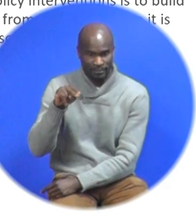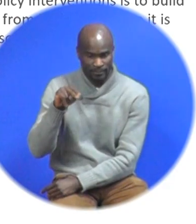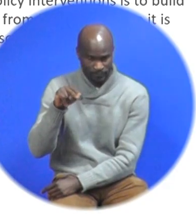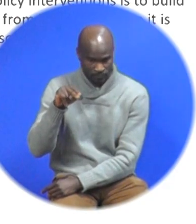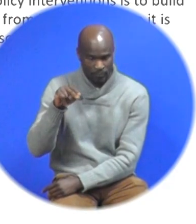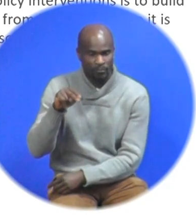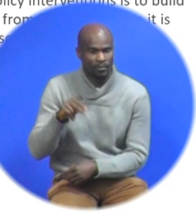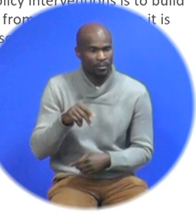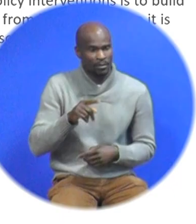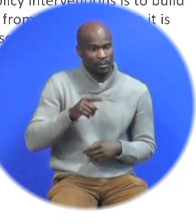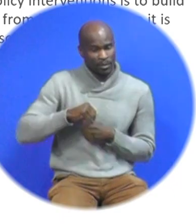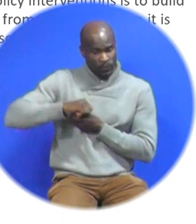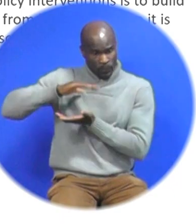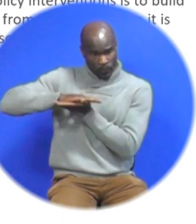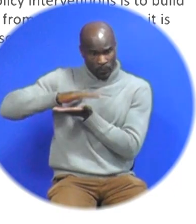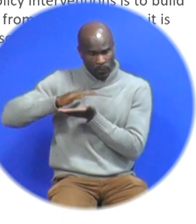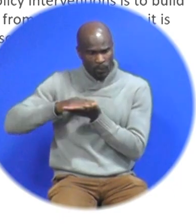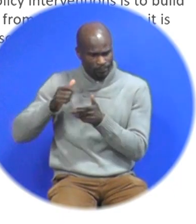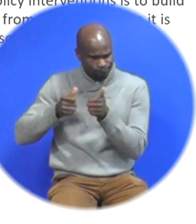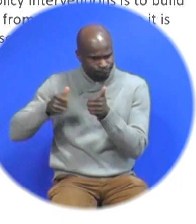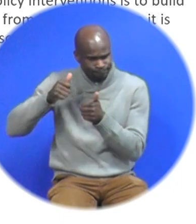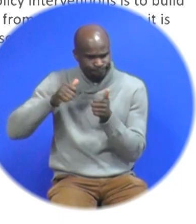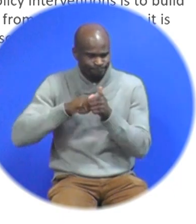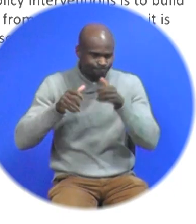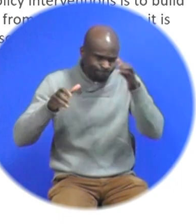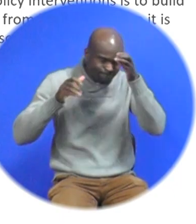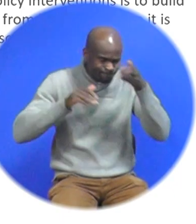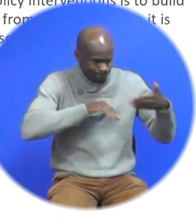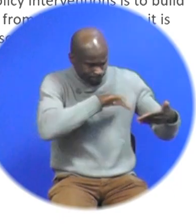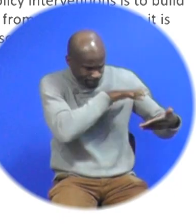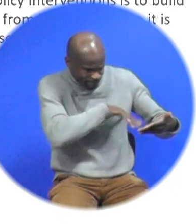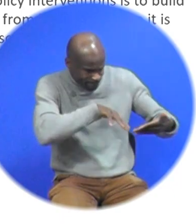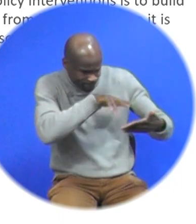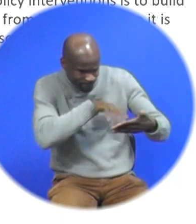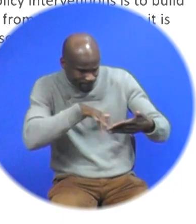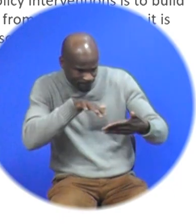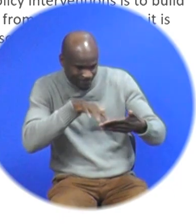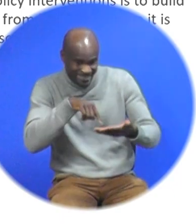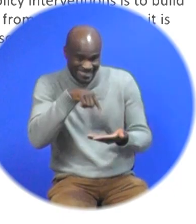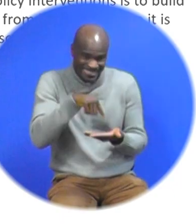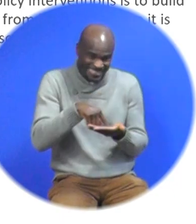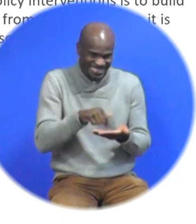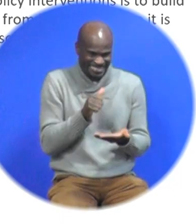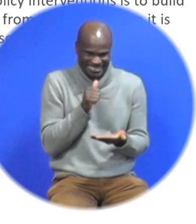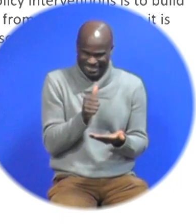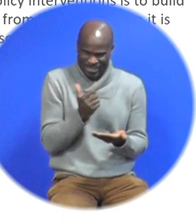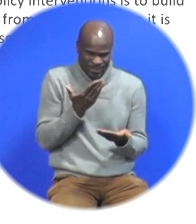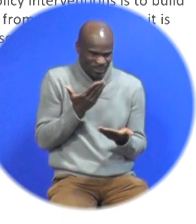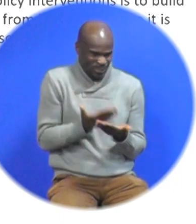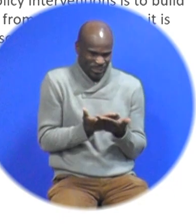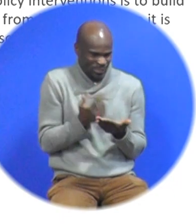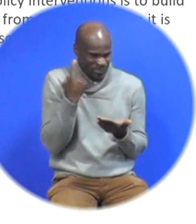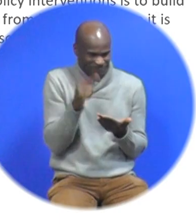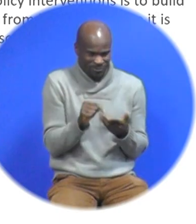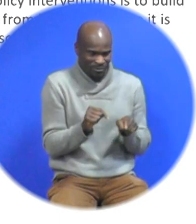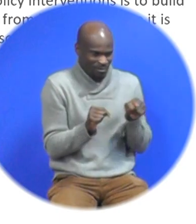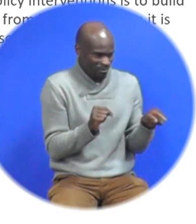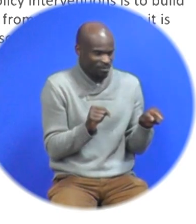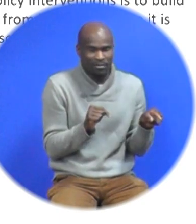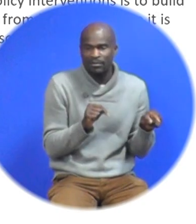academic resources say is that this is not a good thing for source basins like the Catawba River Basin.